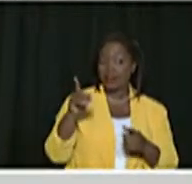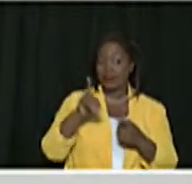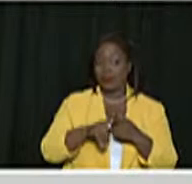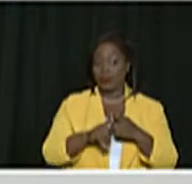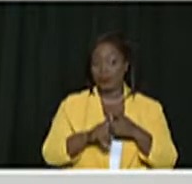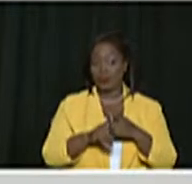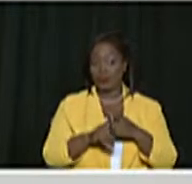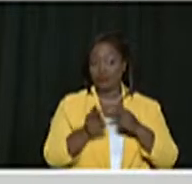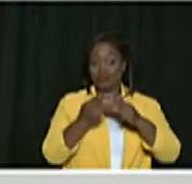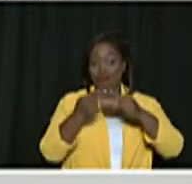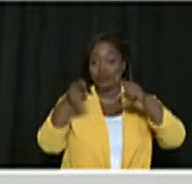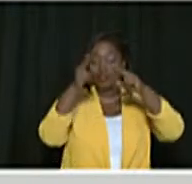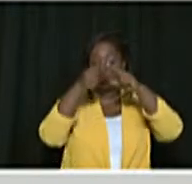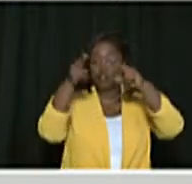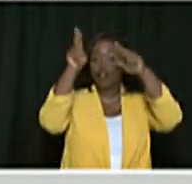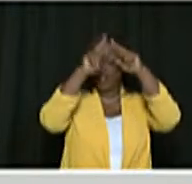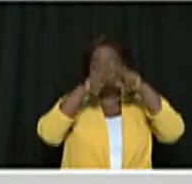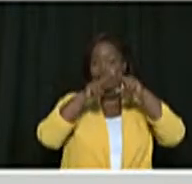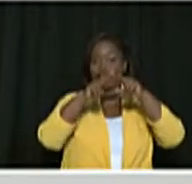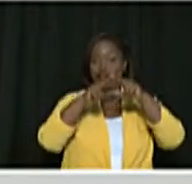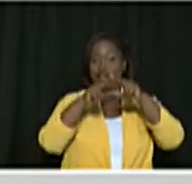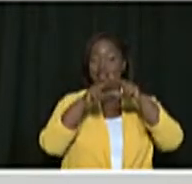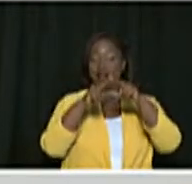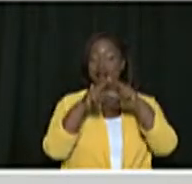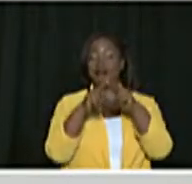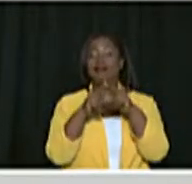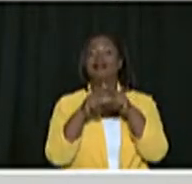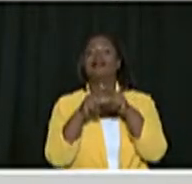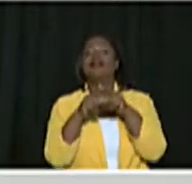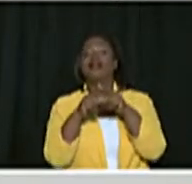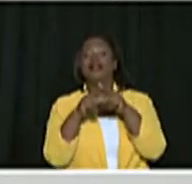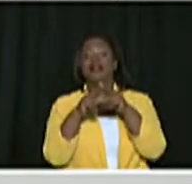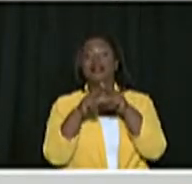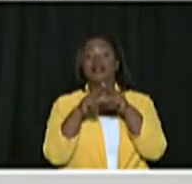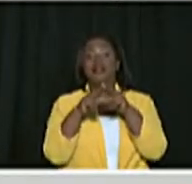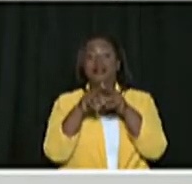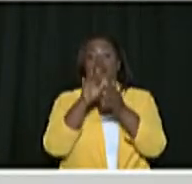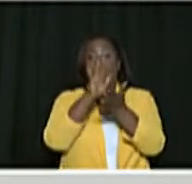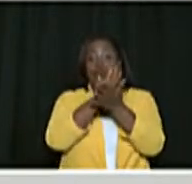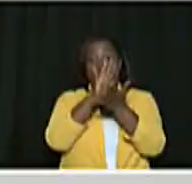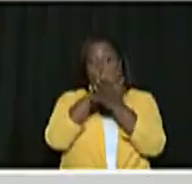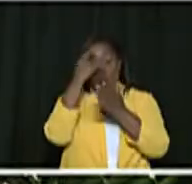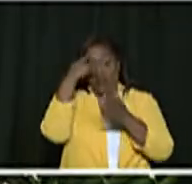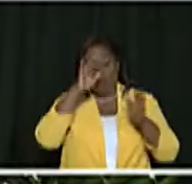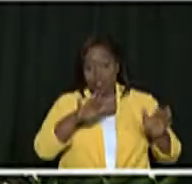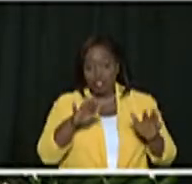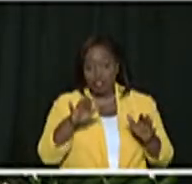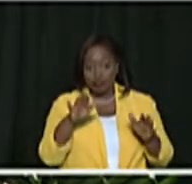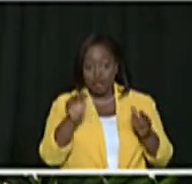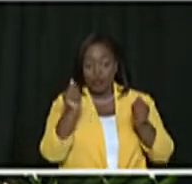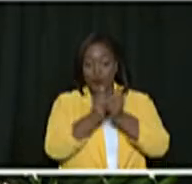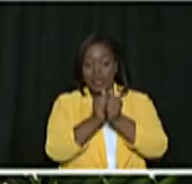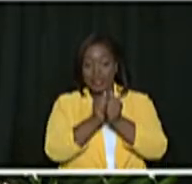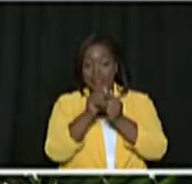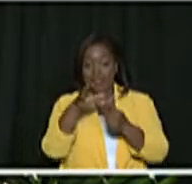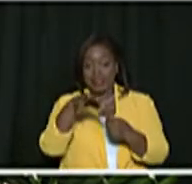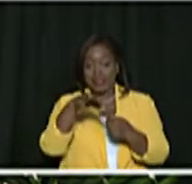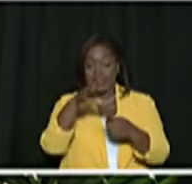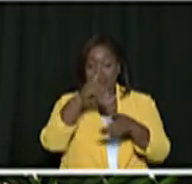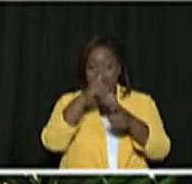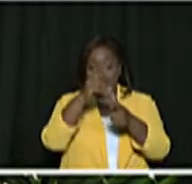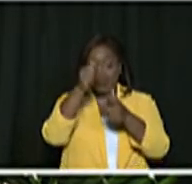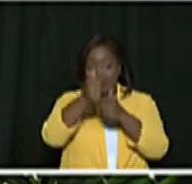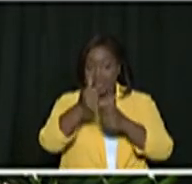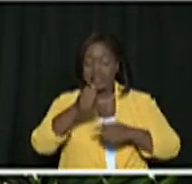educational facilities for children with special needs? So, I think, again, going forward, the